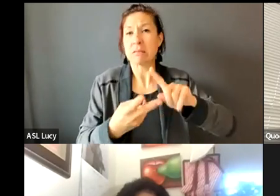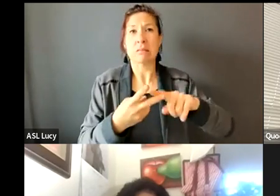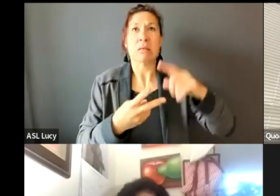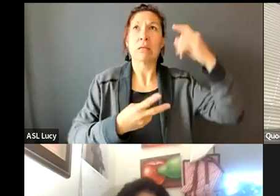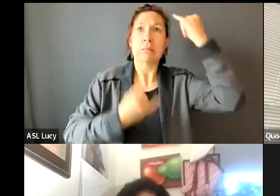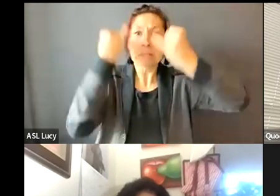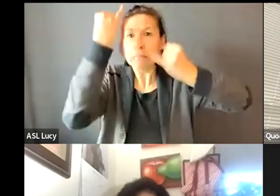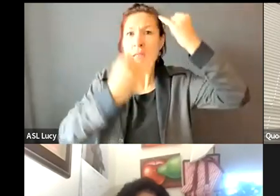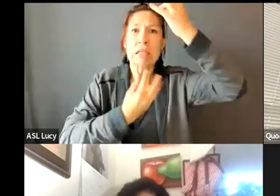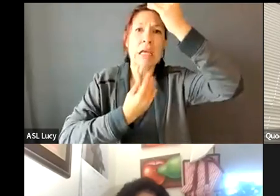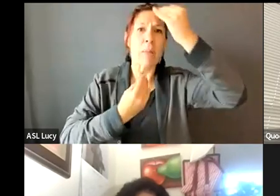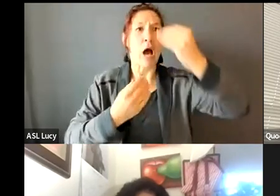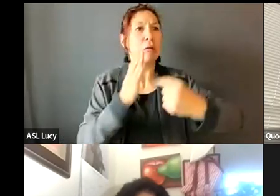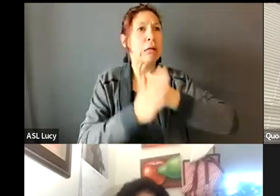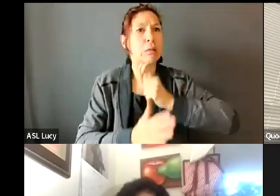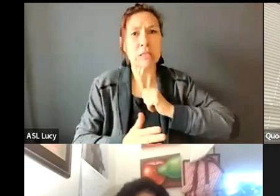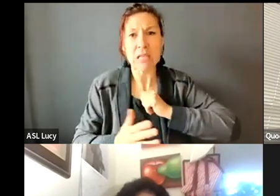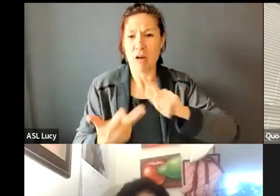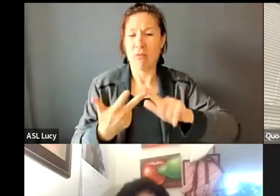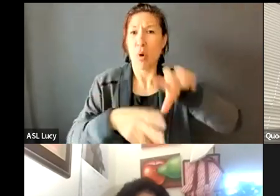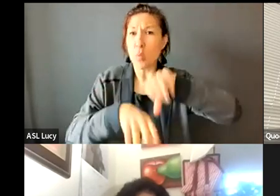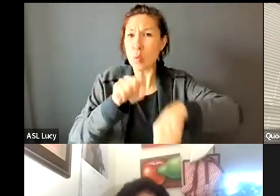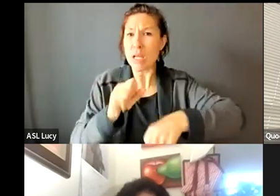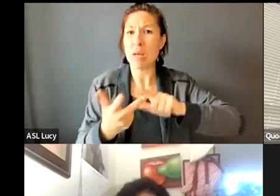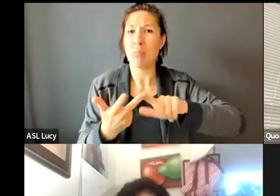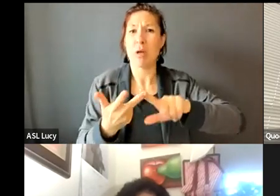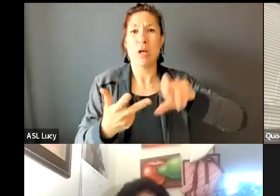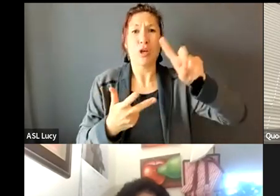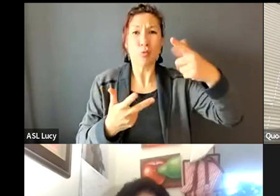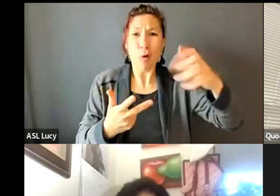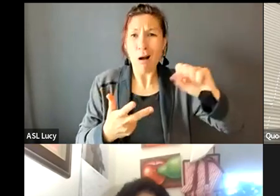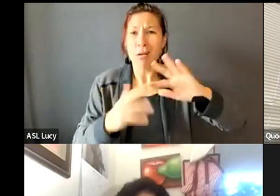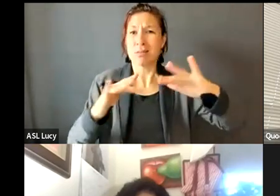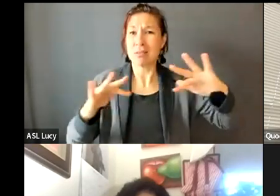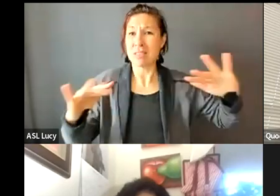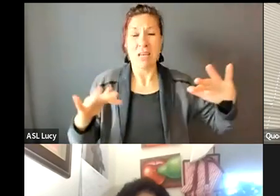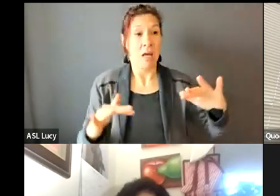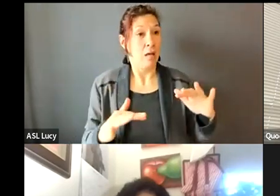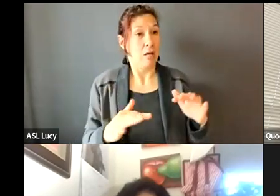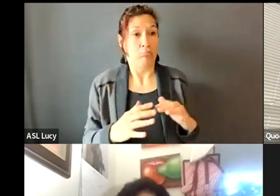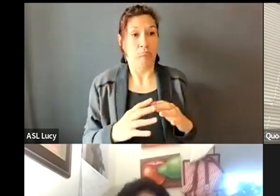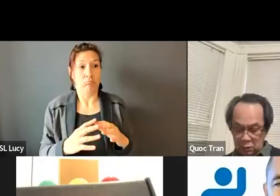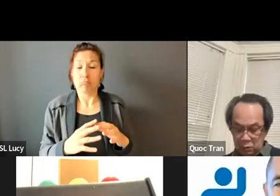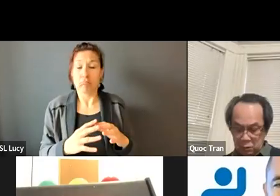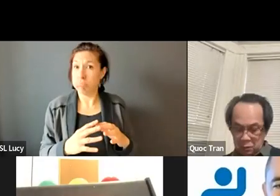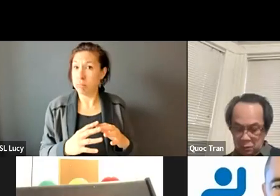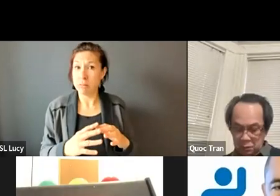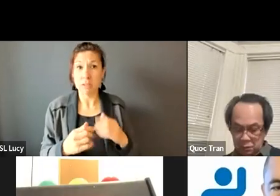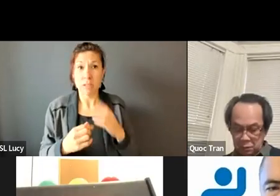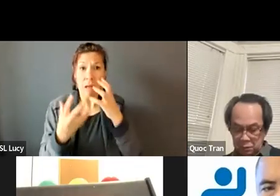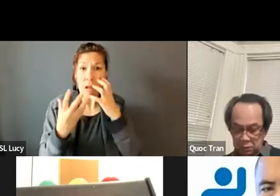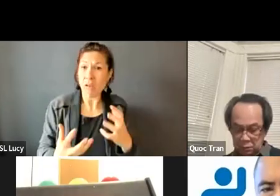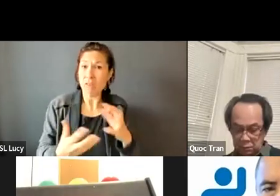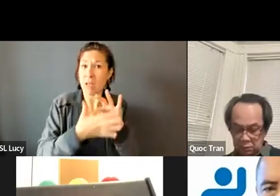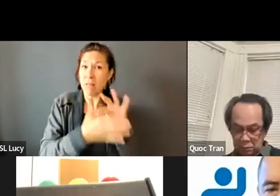sexual partners rape drug use like really meaty stuff in a single session that like part of what I'm sure